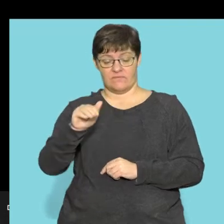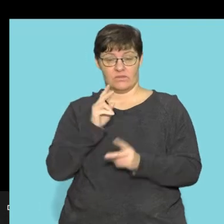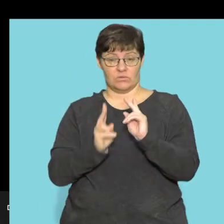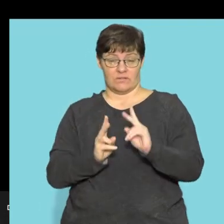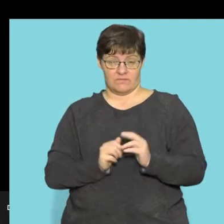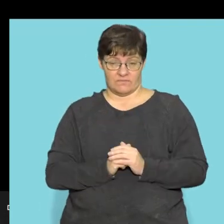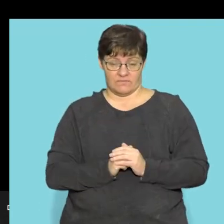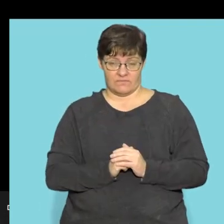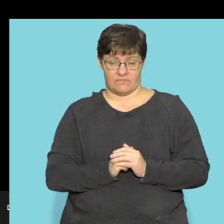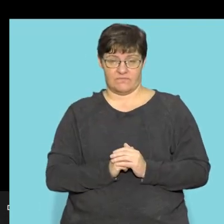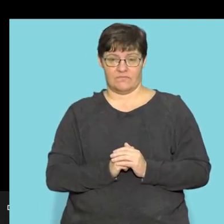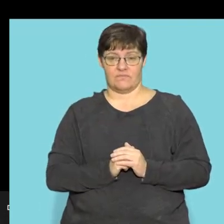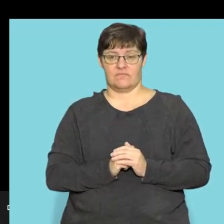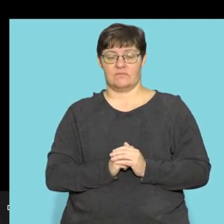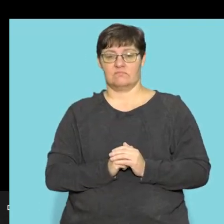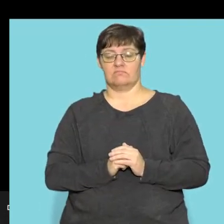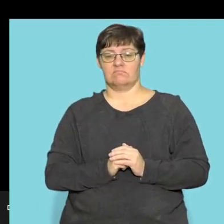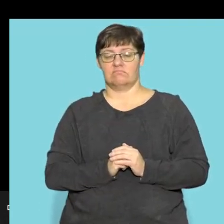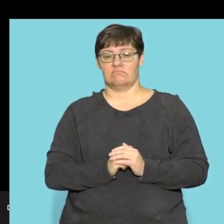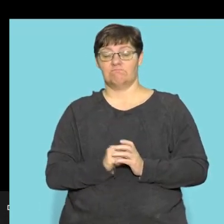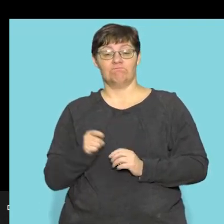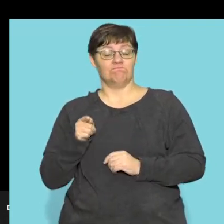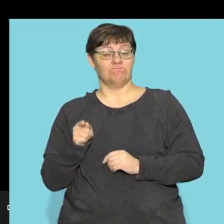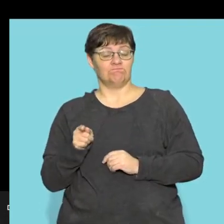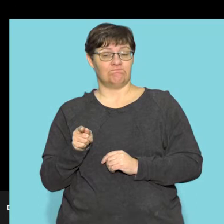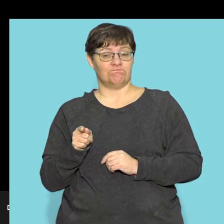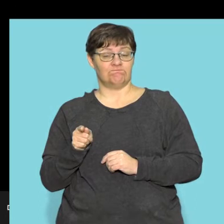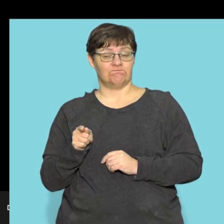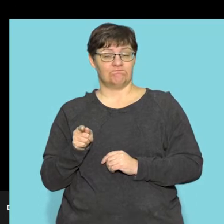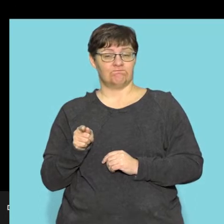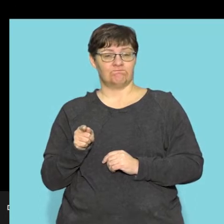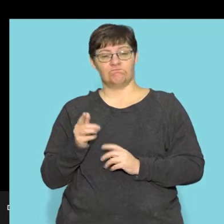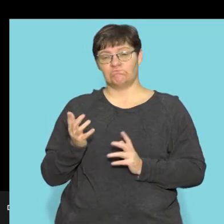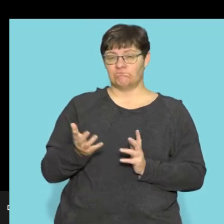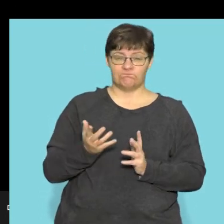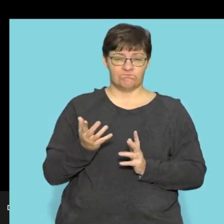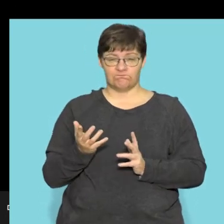0.1325 over 12, and this has to do with